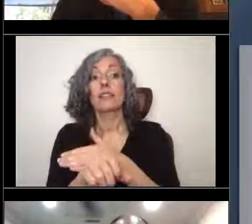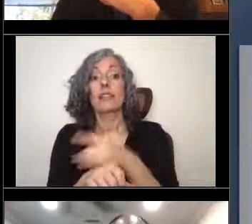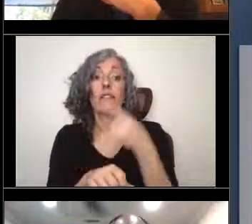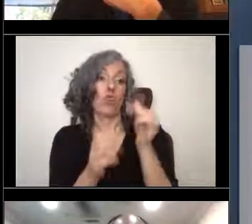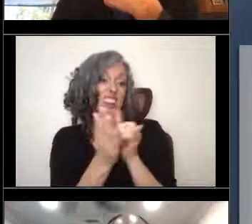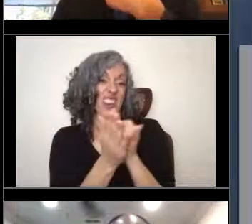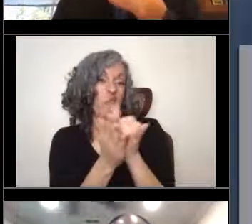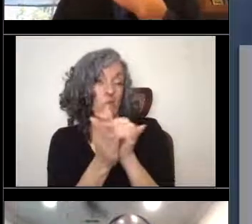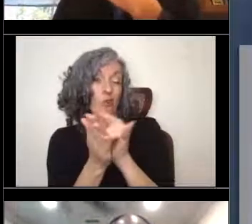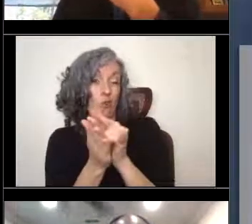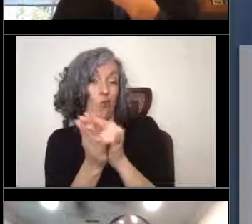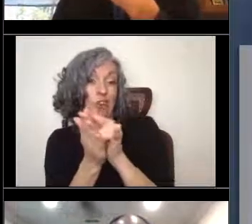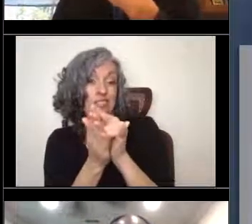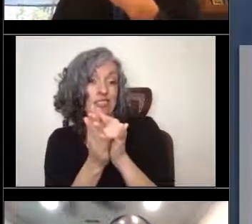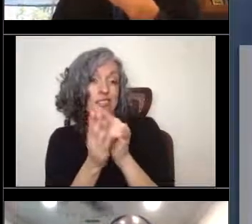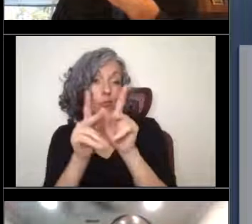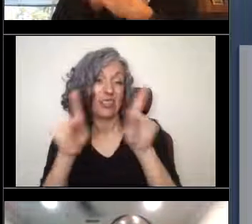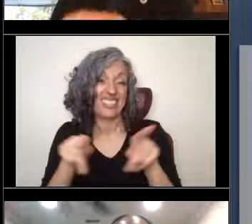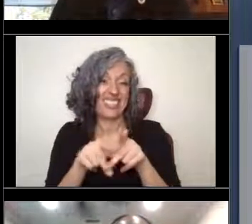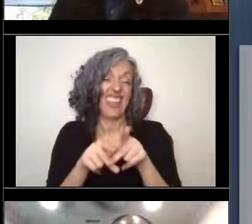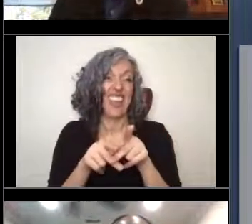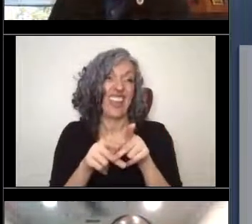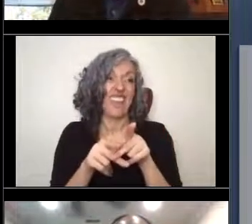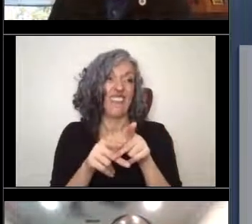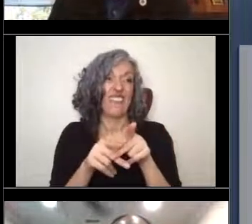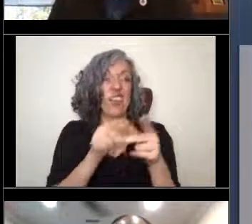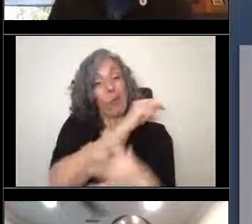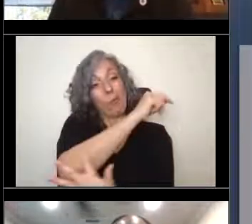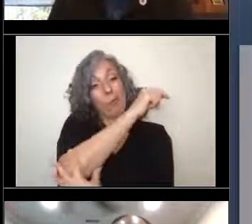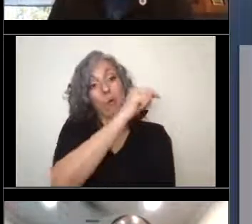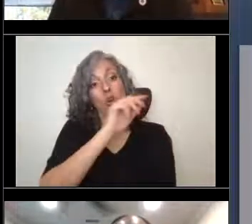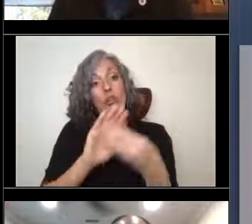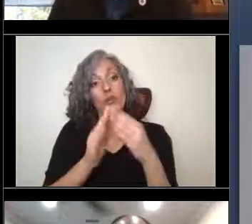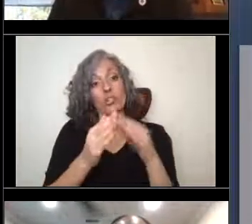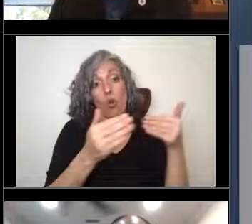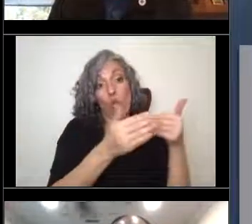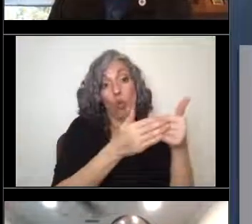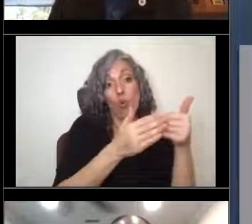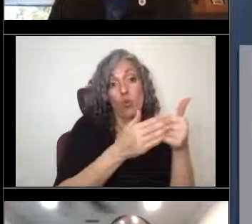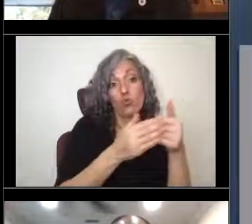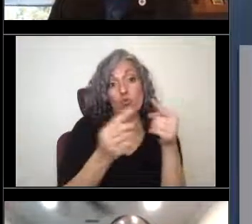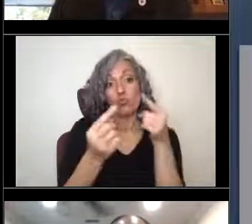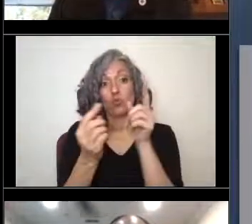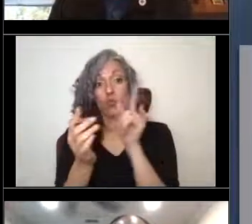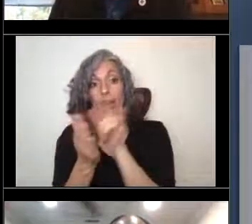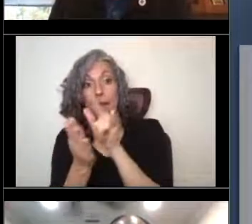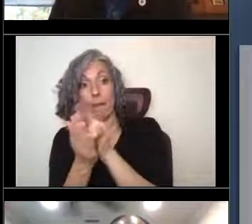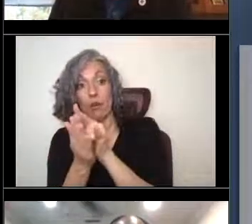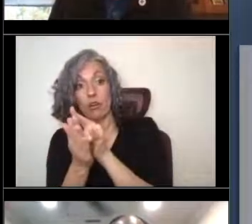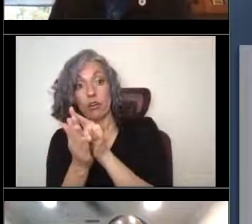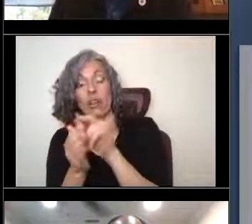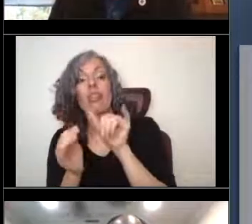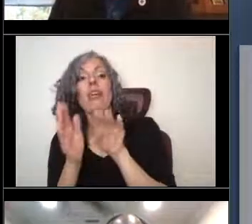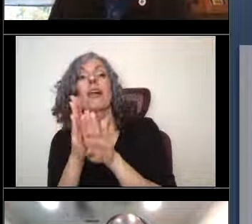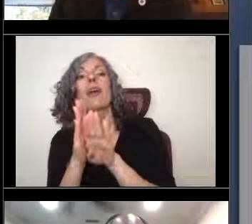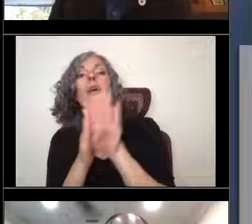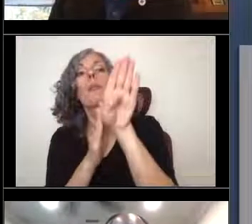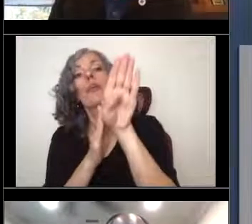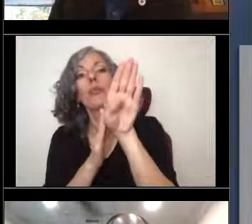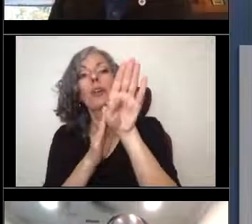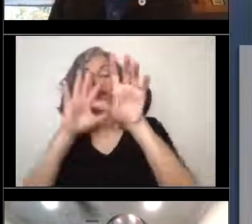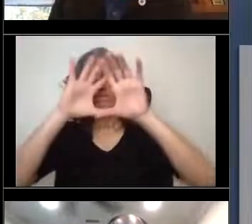have a lot of low-income communities nearby, that improvement actually expands to the grid in the entire